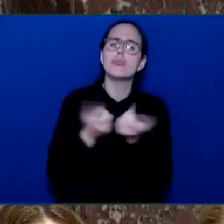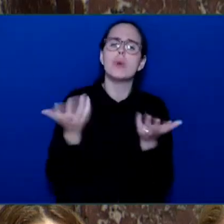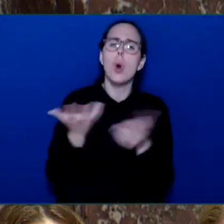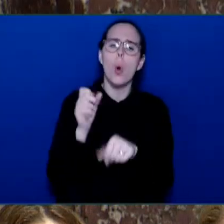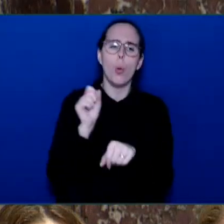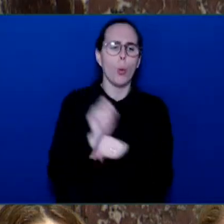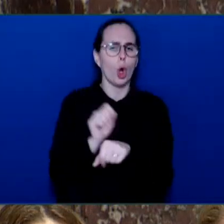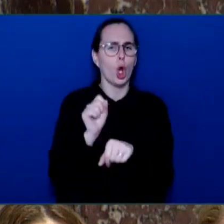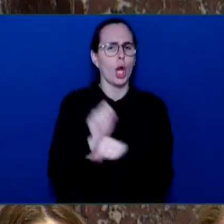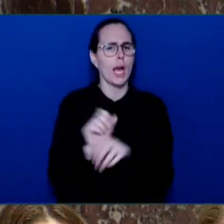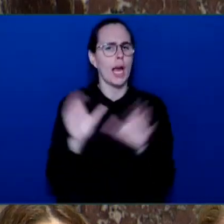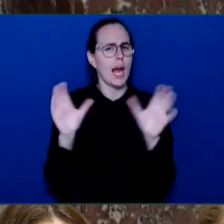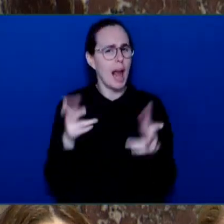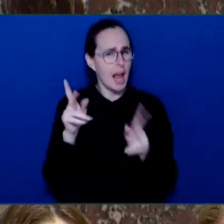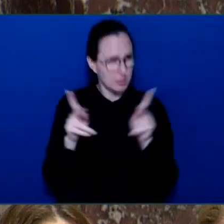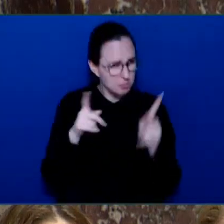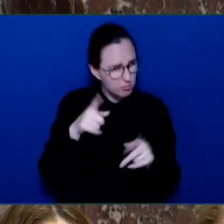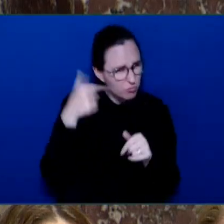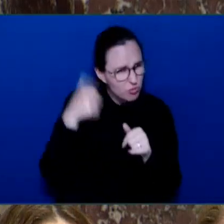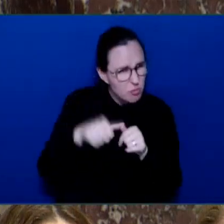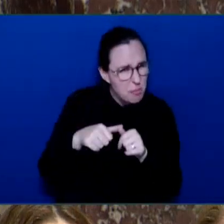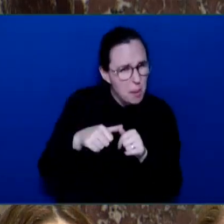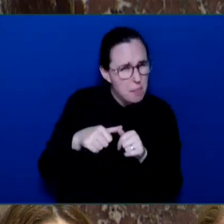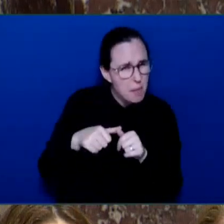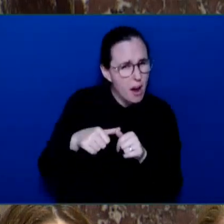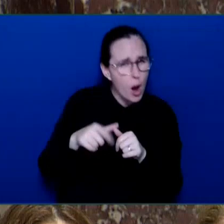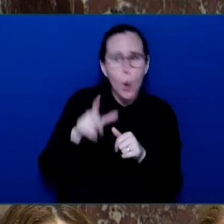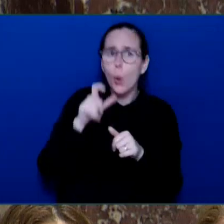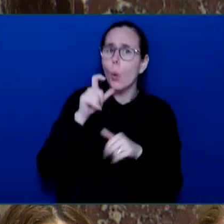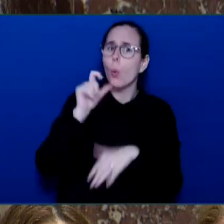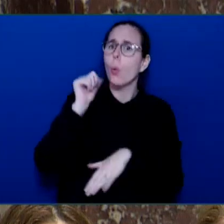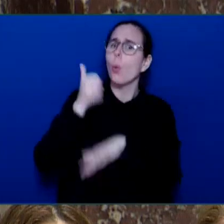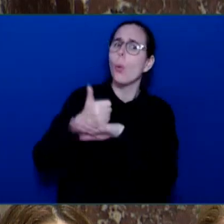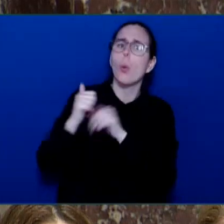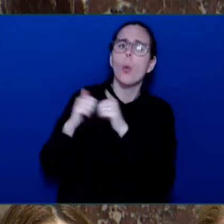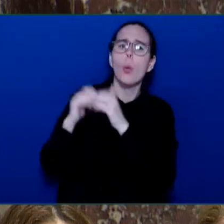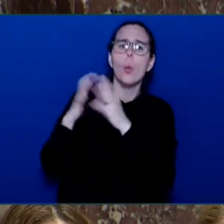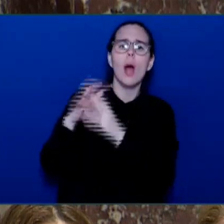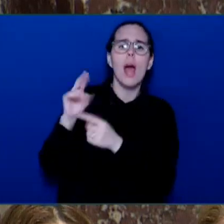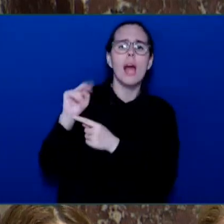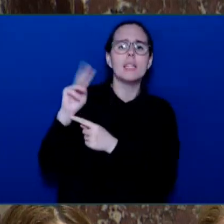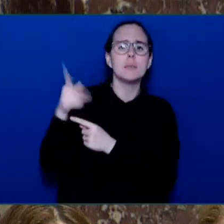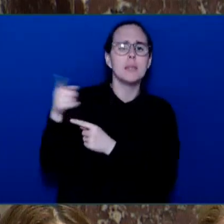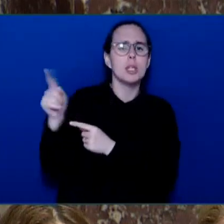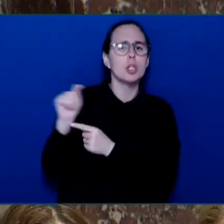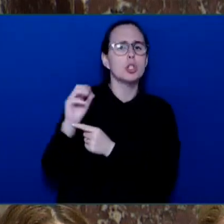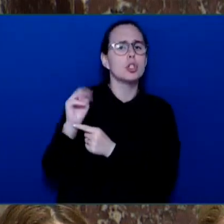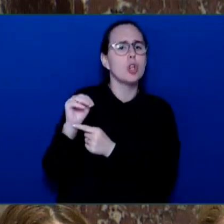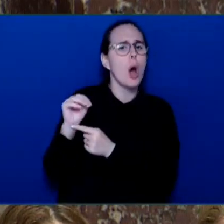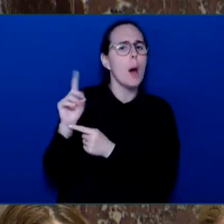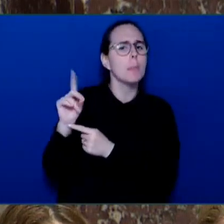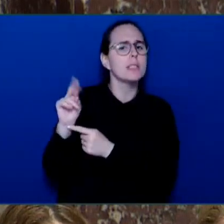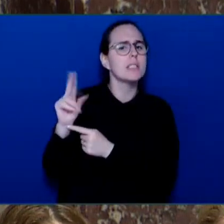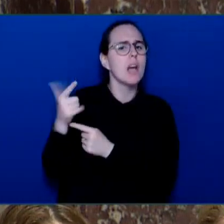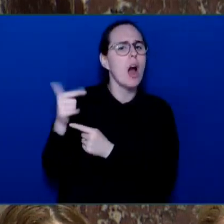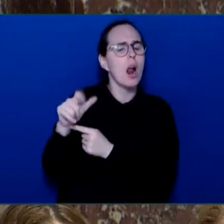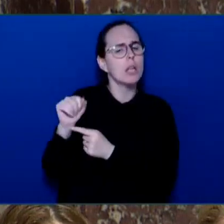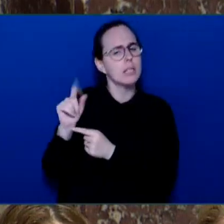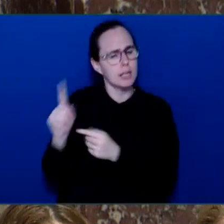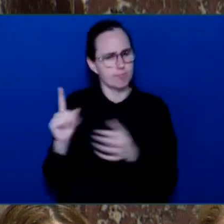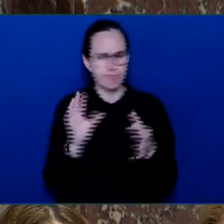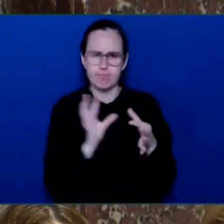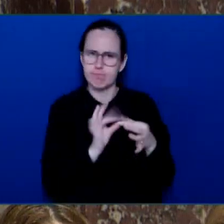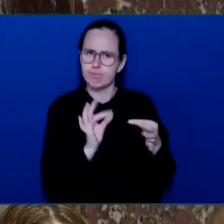chicken in every pot. And here we are, the Premier standing up, defending a tax that is actually literally taking 2 chickens out of every